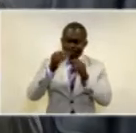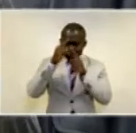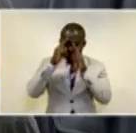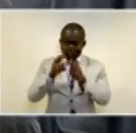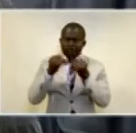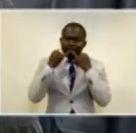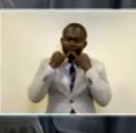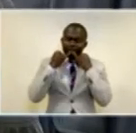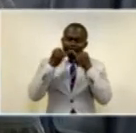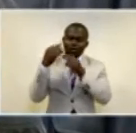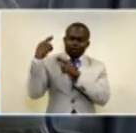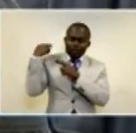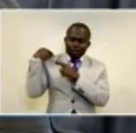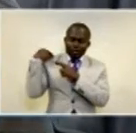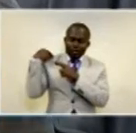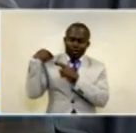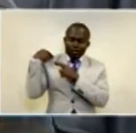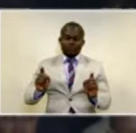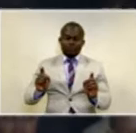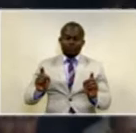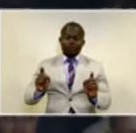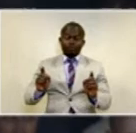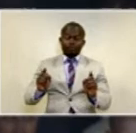pledged to help solve these problems in a special way.